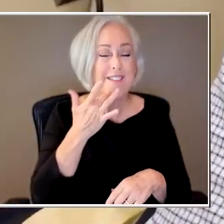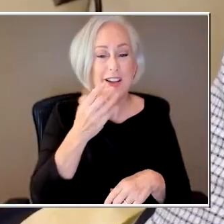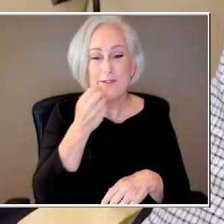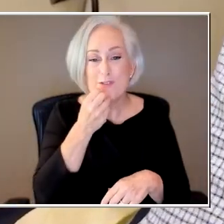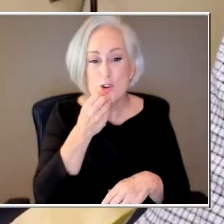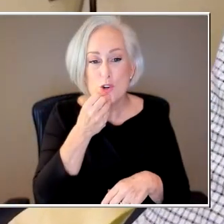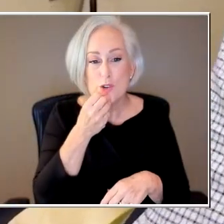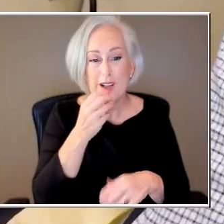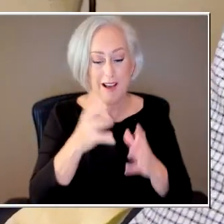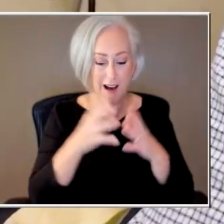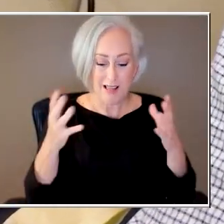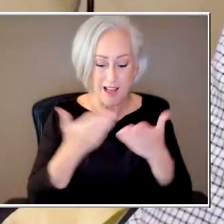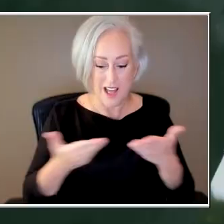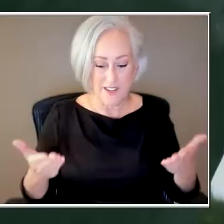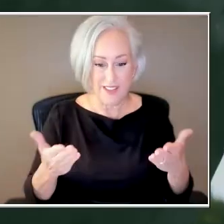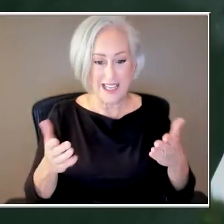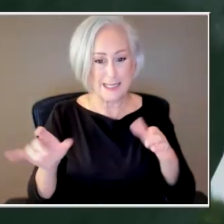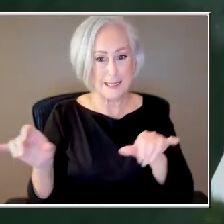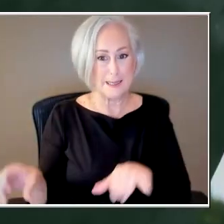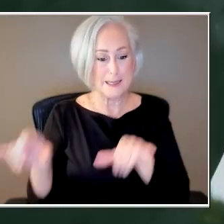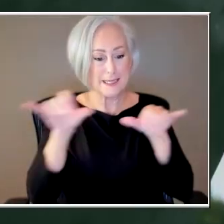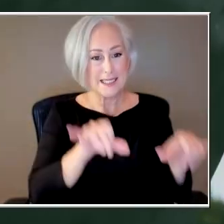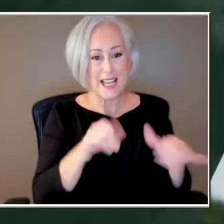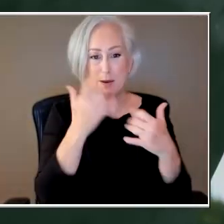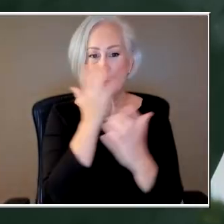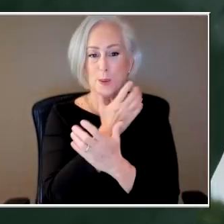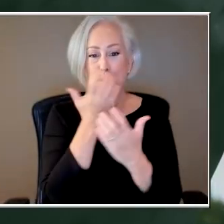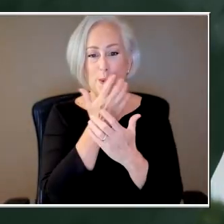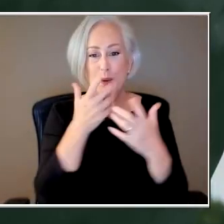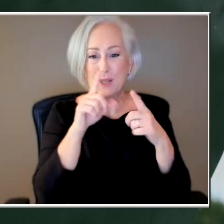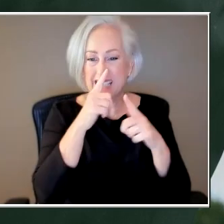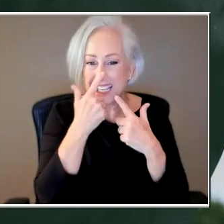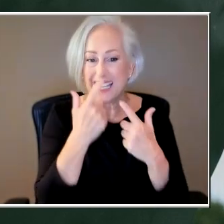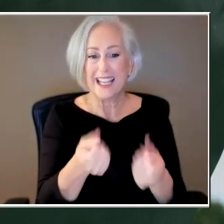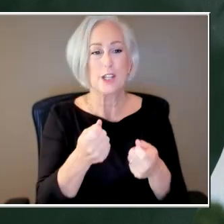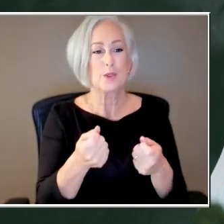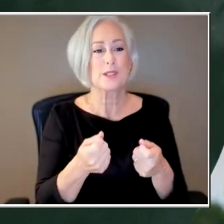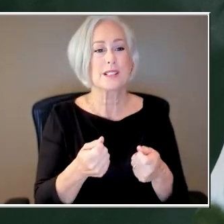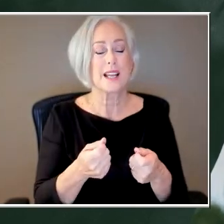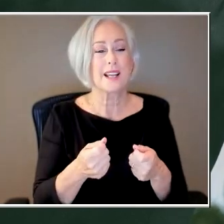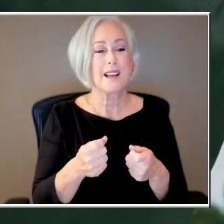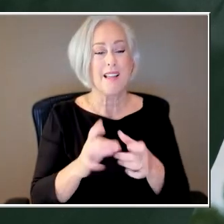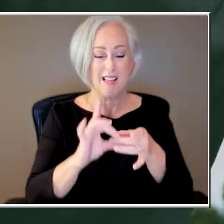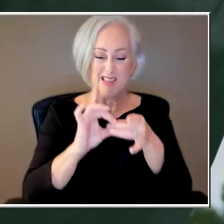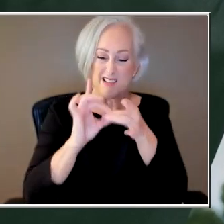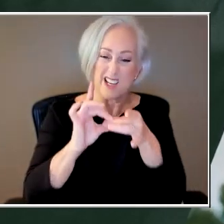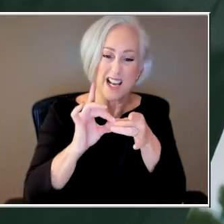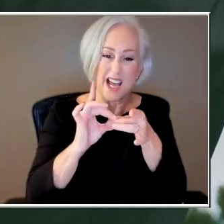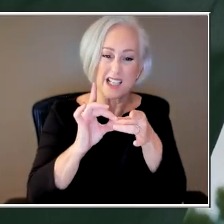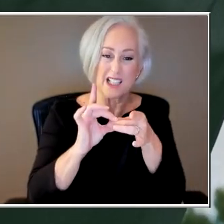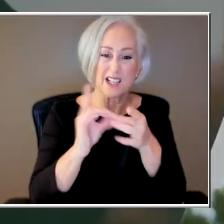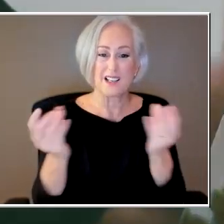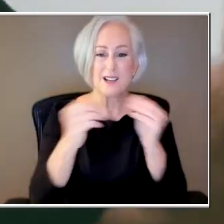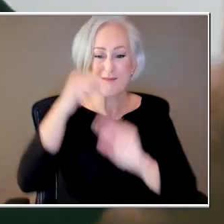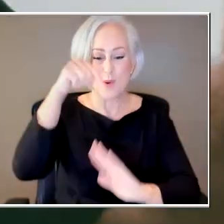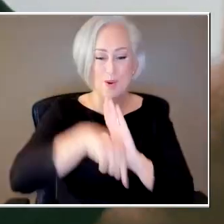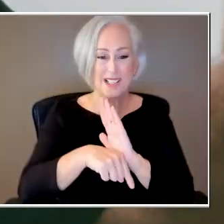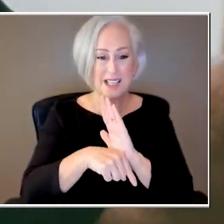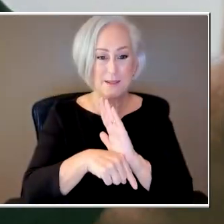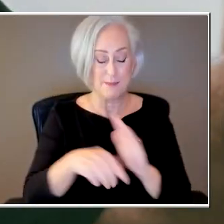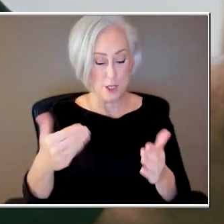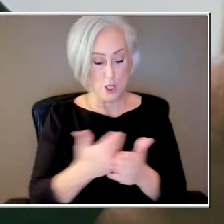we found that are really interesting. Our bond goes a lot deeper than I think even we kind of realized. A new life